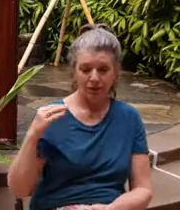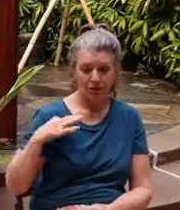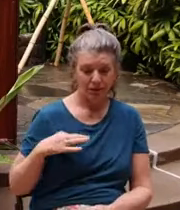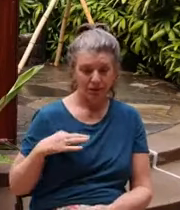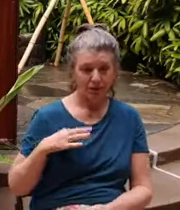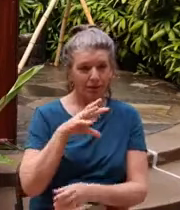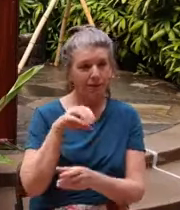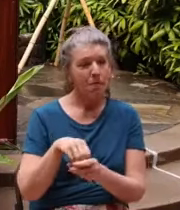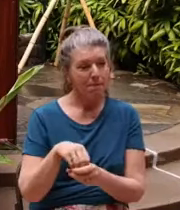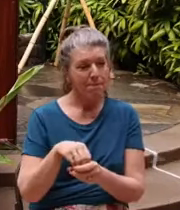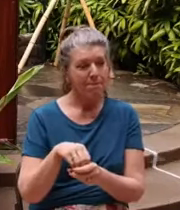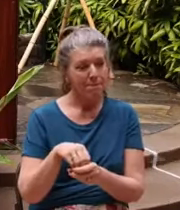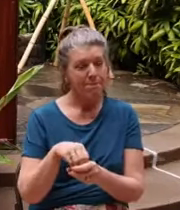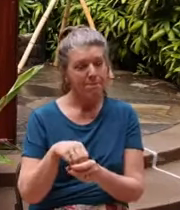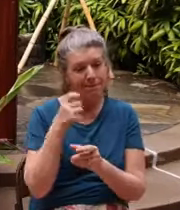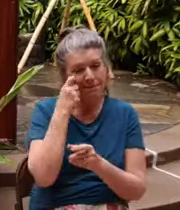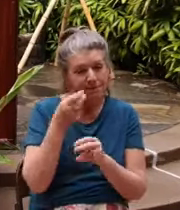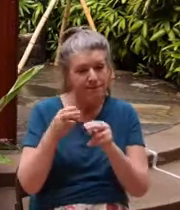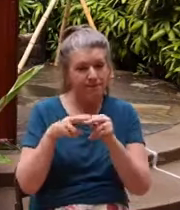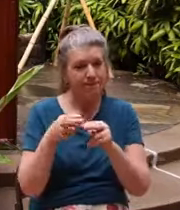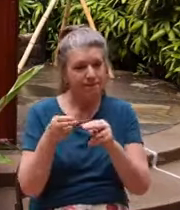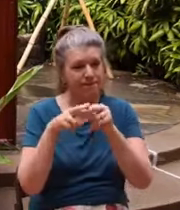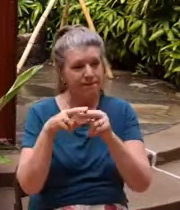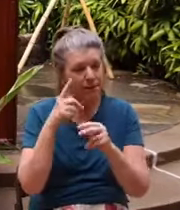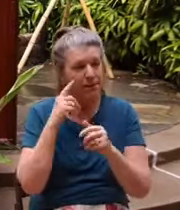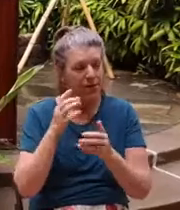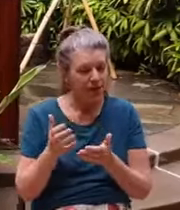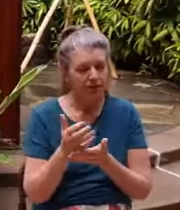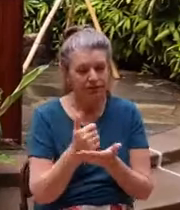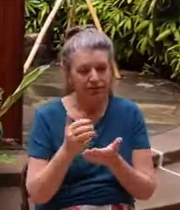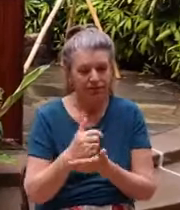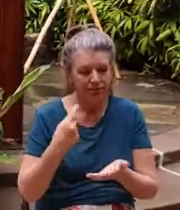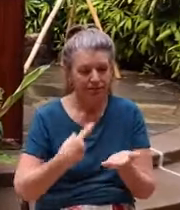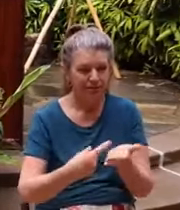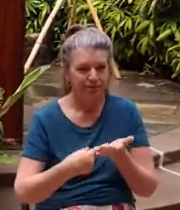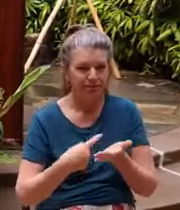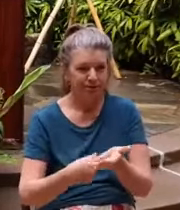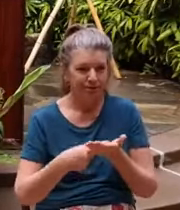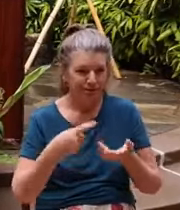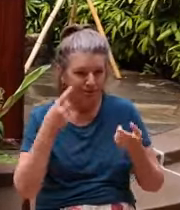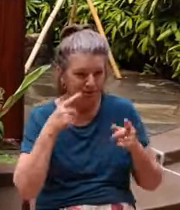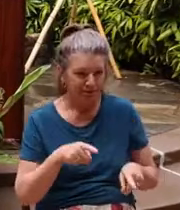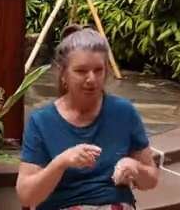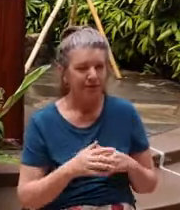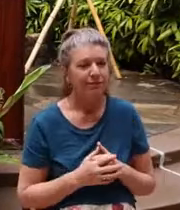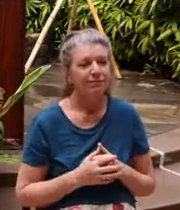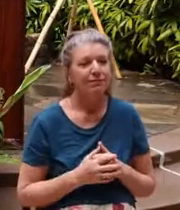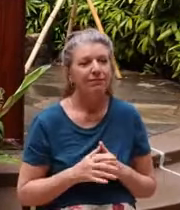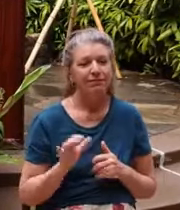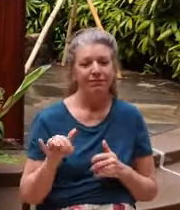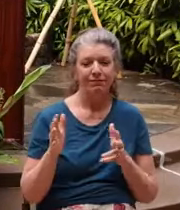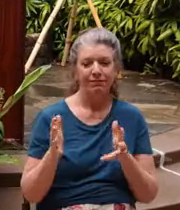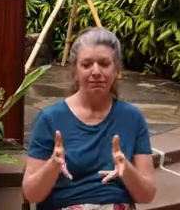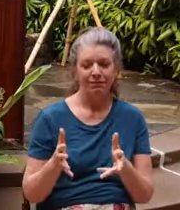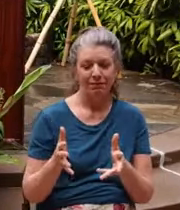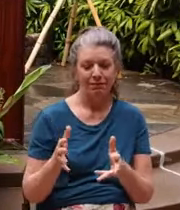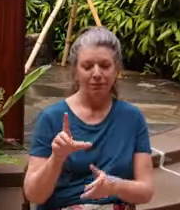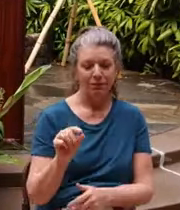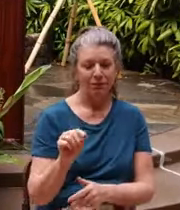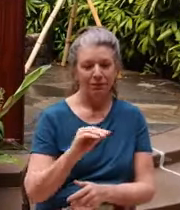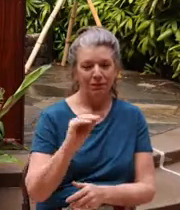including recent increases due to collective bargaining agreements. This leaves little more than 20%